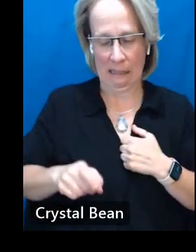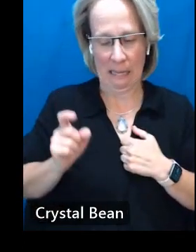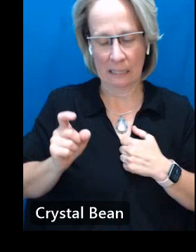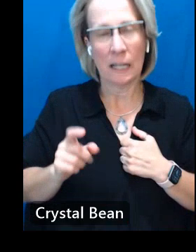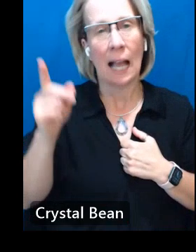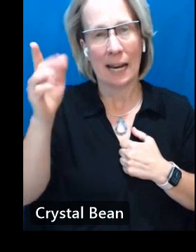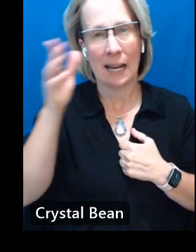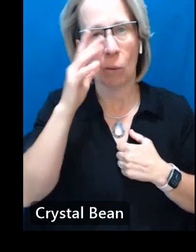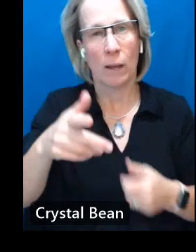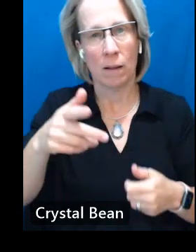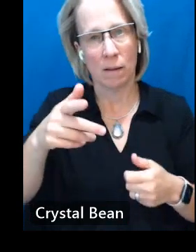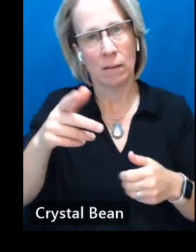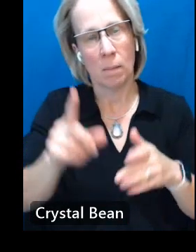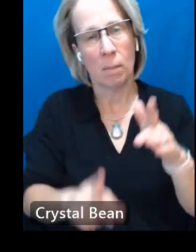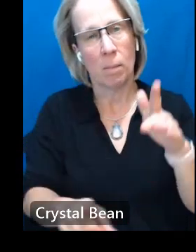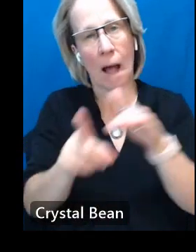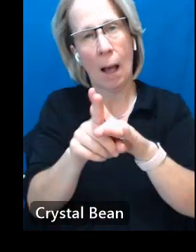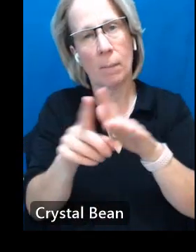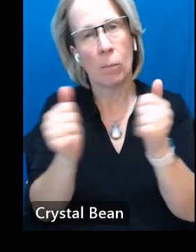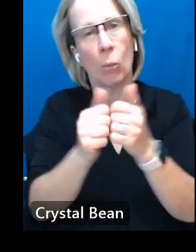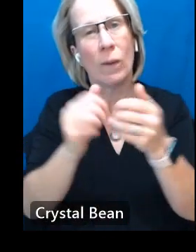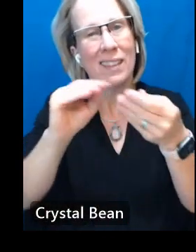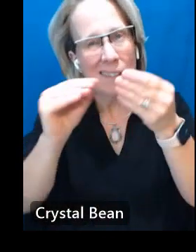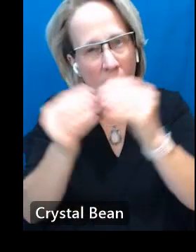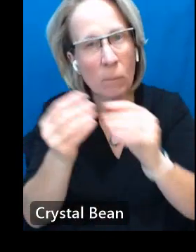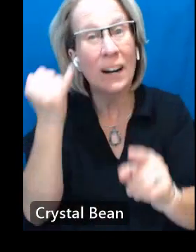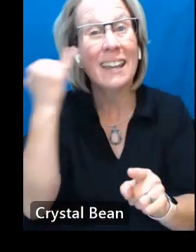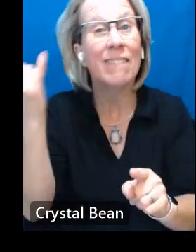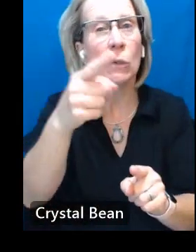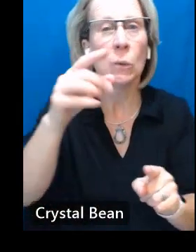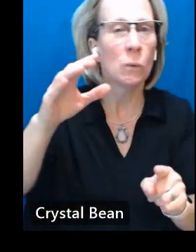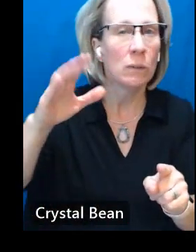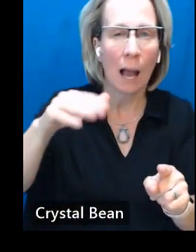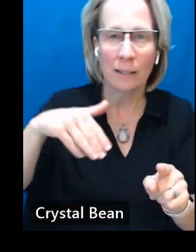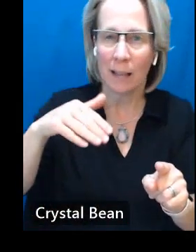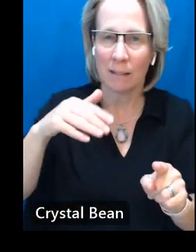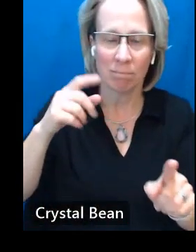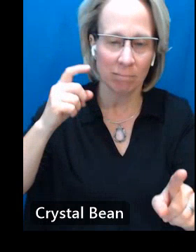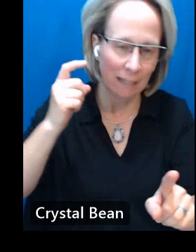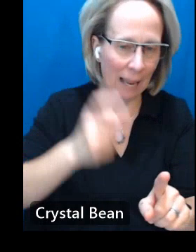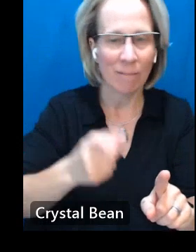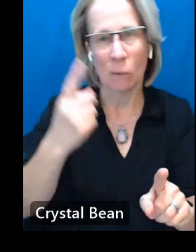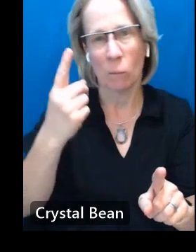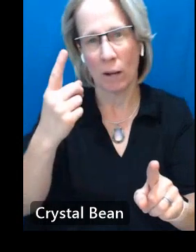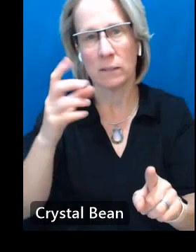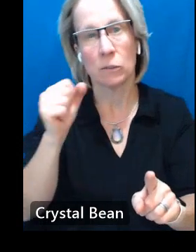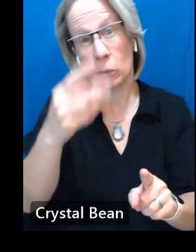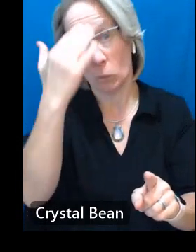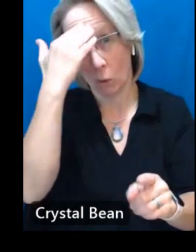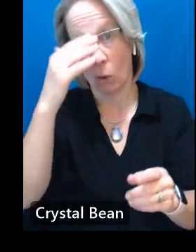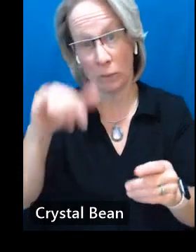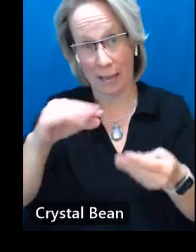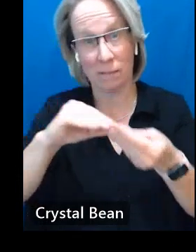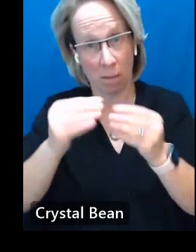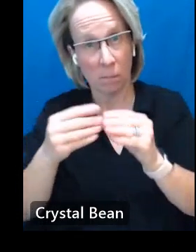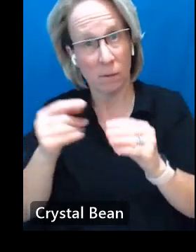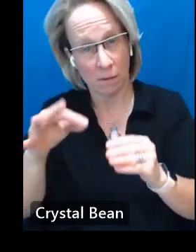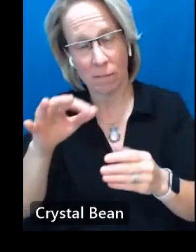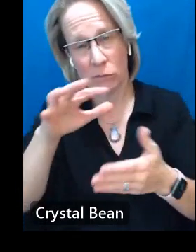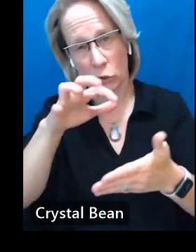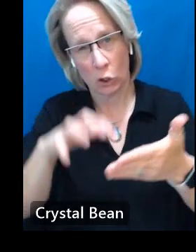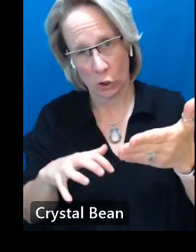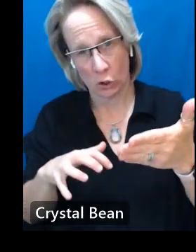for you if you didn't give it a custom one. So then you'll know what the number of the journal is. Okay, and then to submit